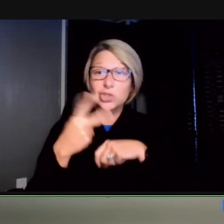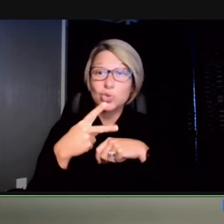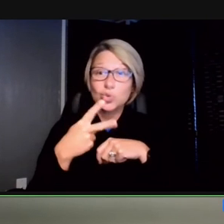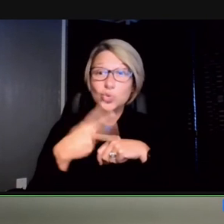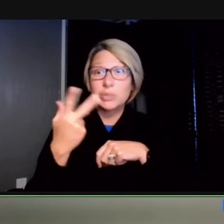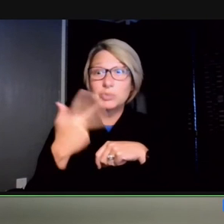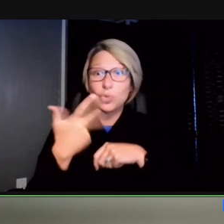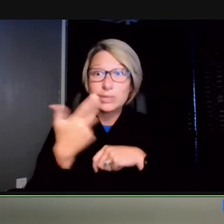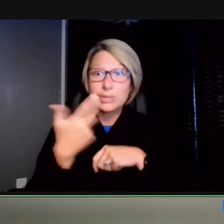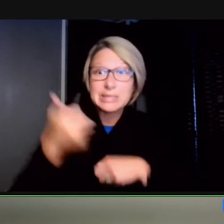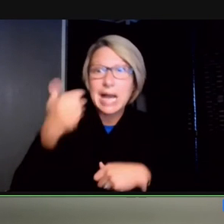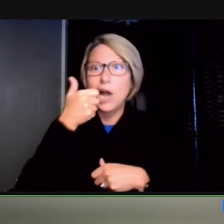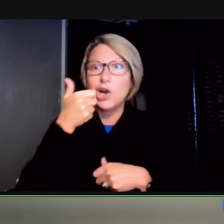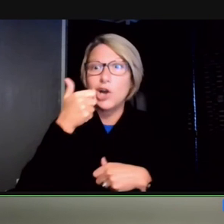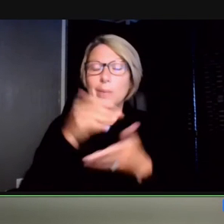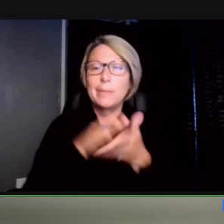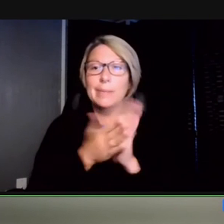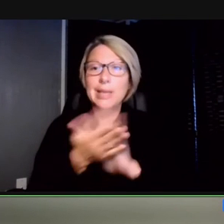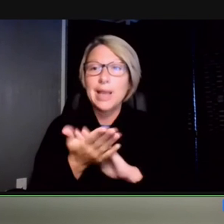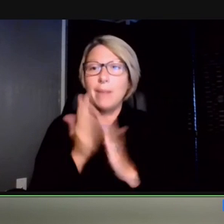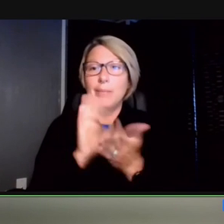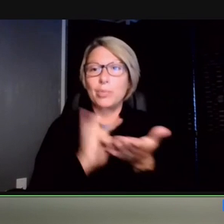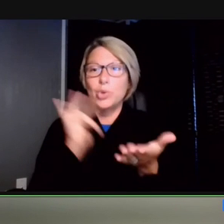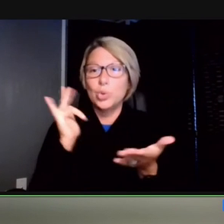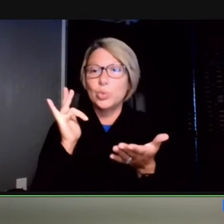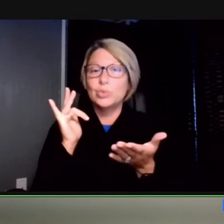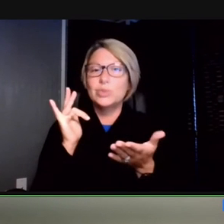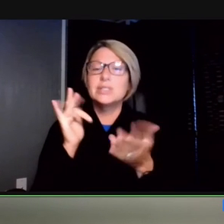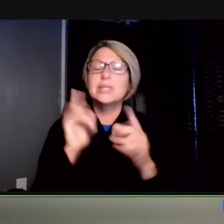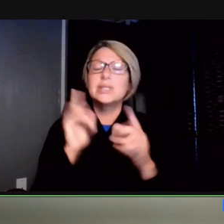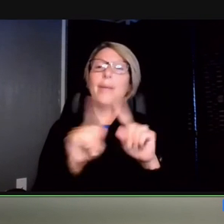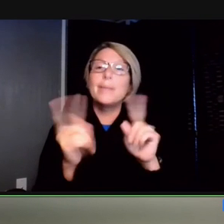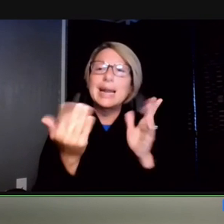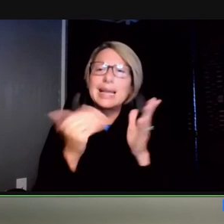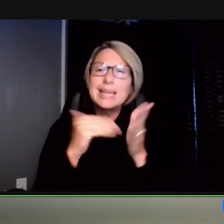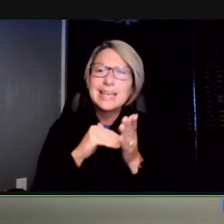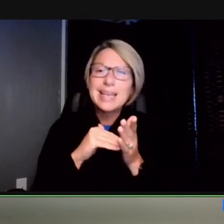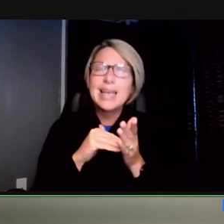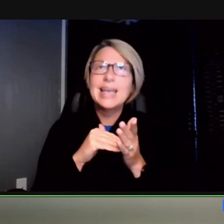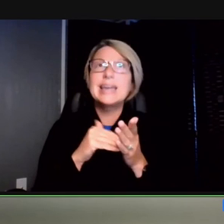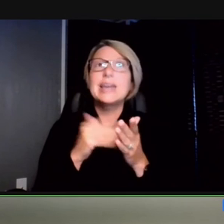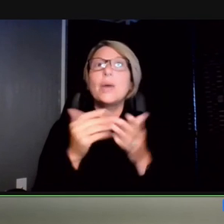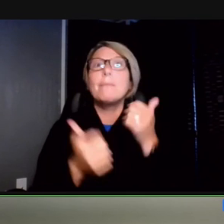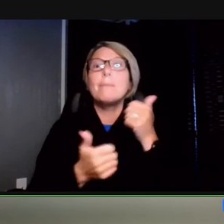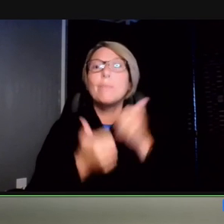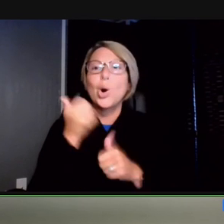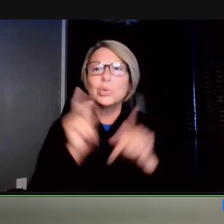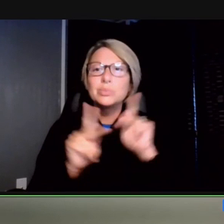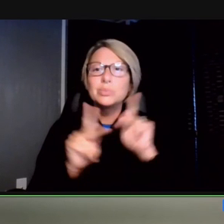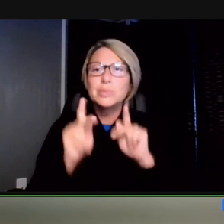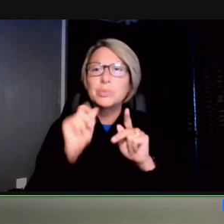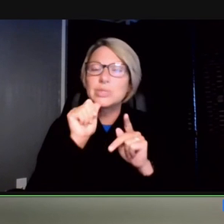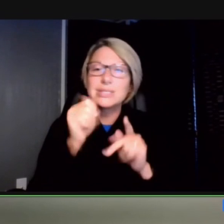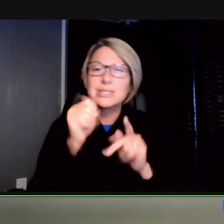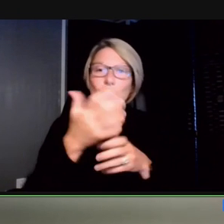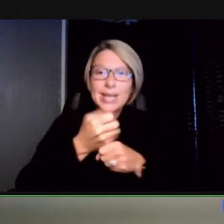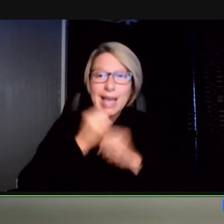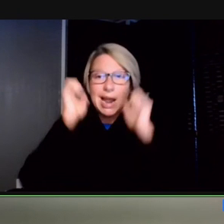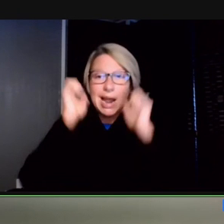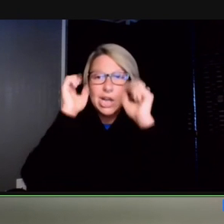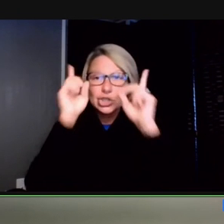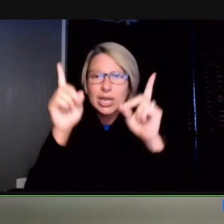that they haven't read the social cues or they haven't received the training. We are hoping to see these numbers really